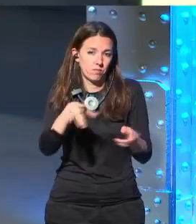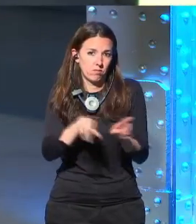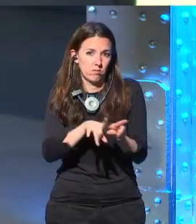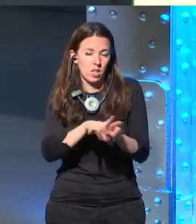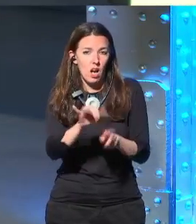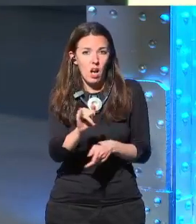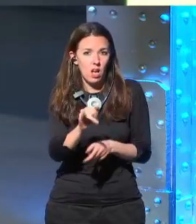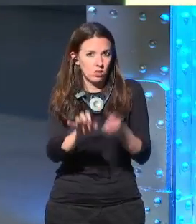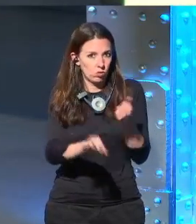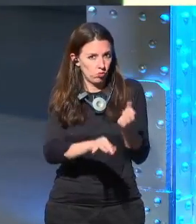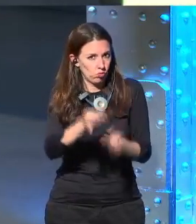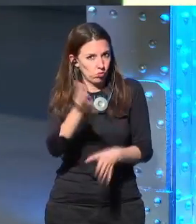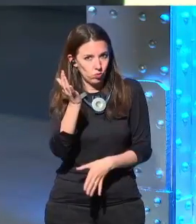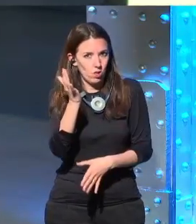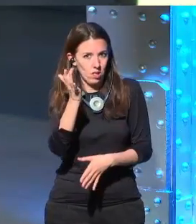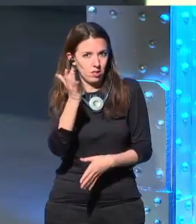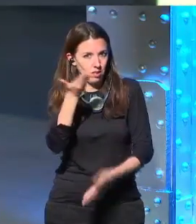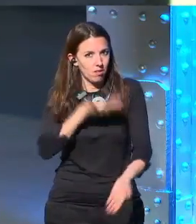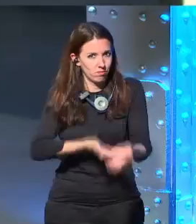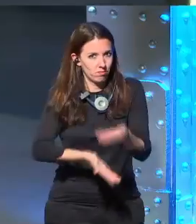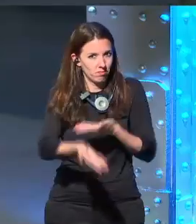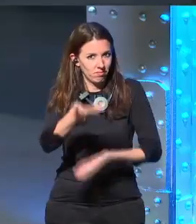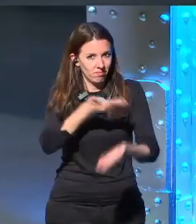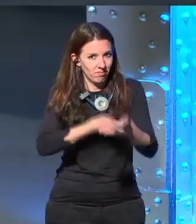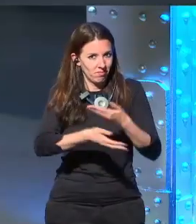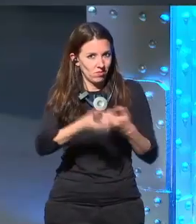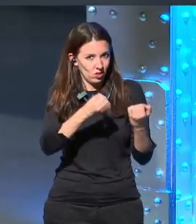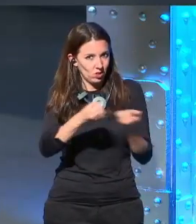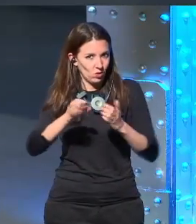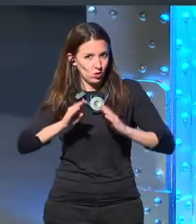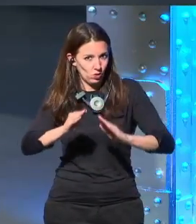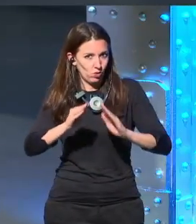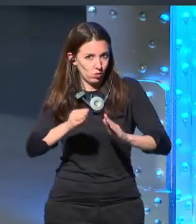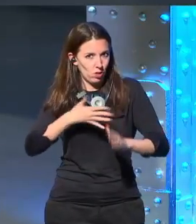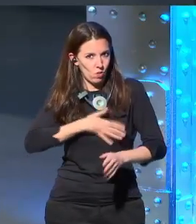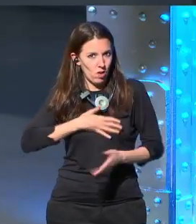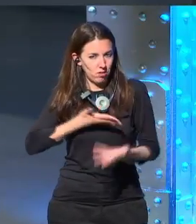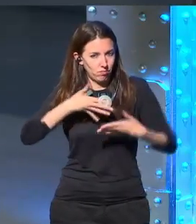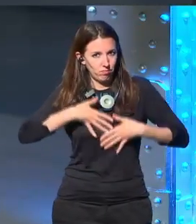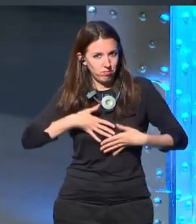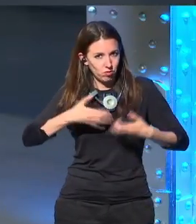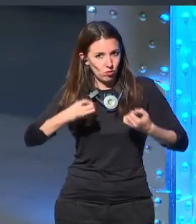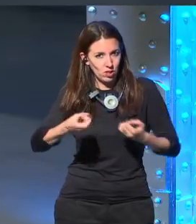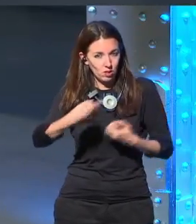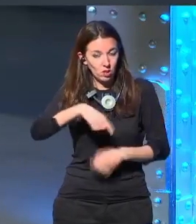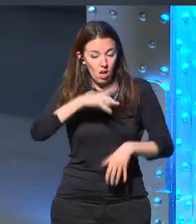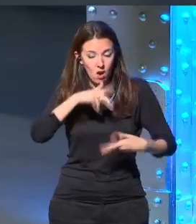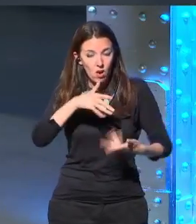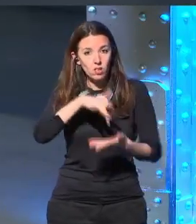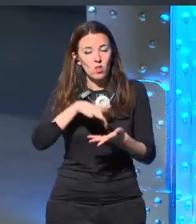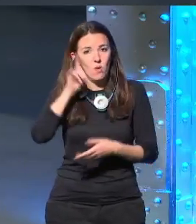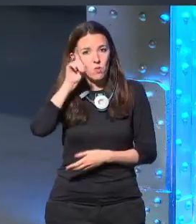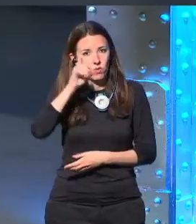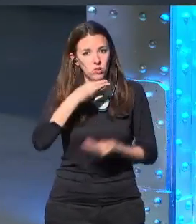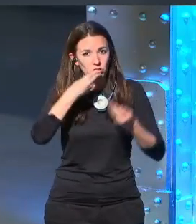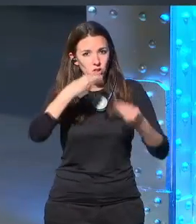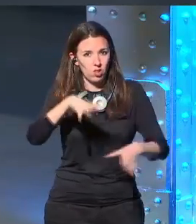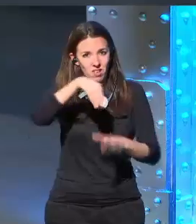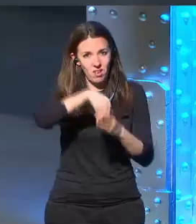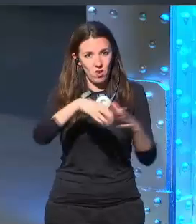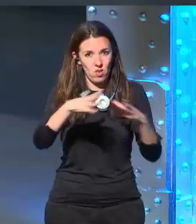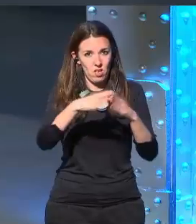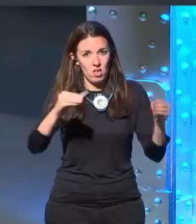Telefónica Foundation is lucky enough to collaborate in a very enriching way for us. And at present, he's